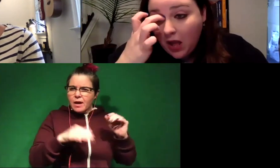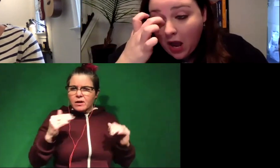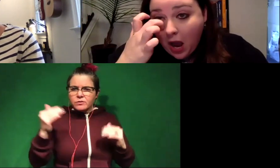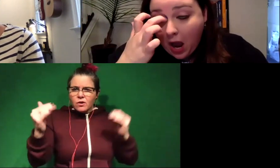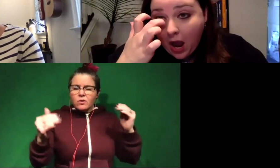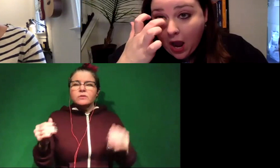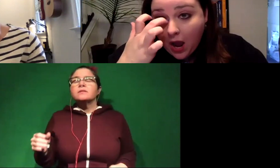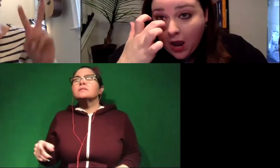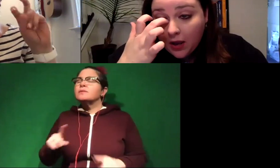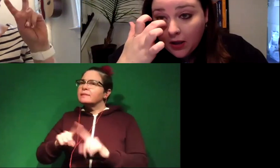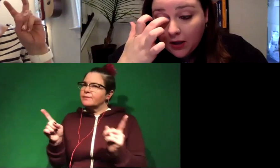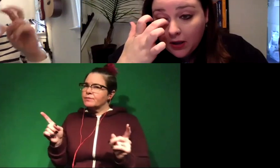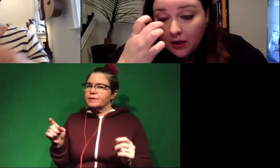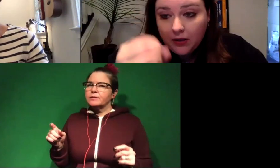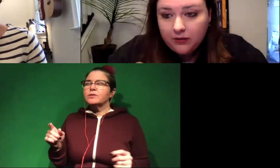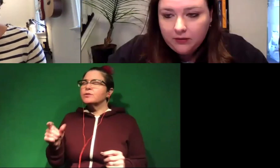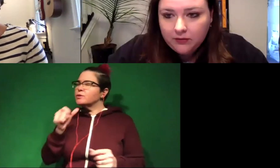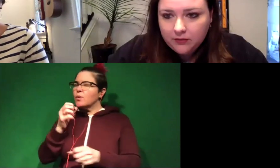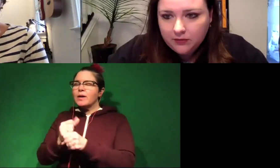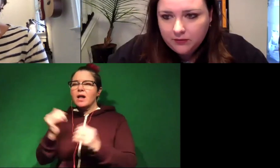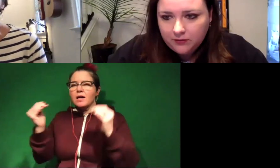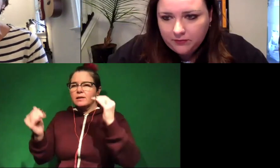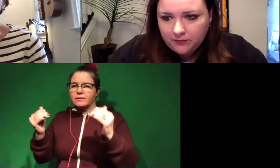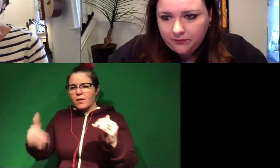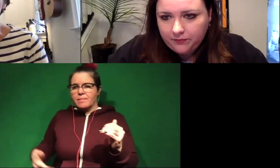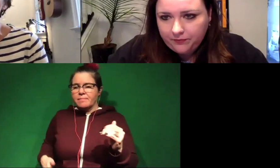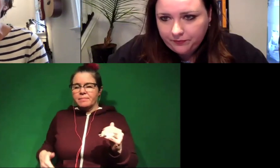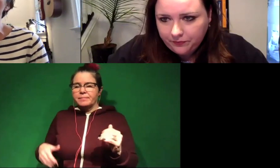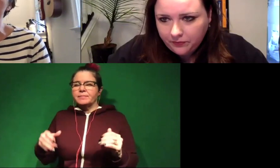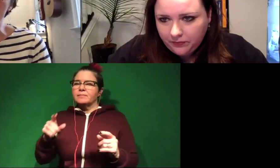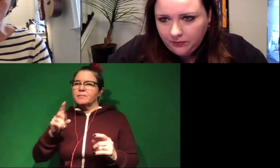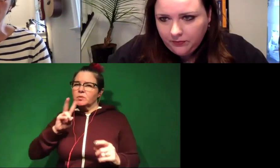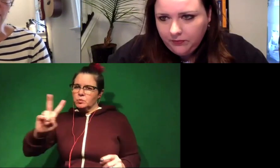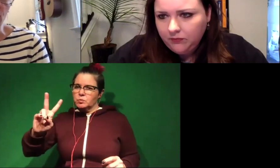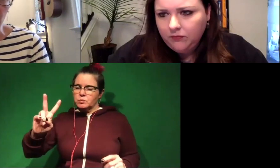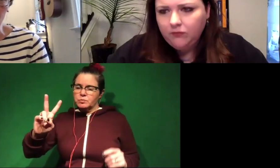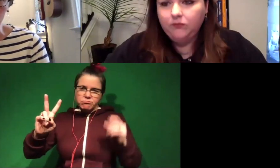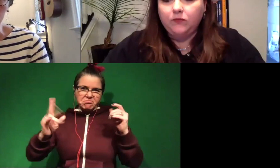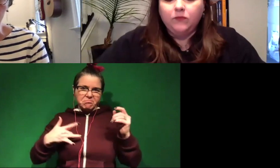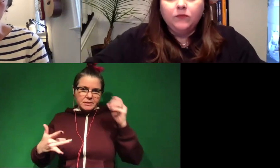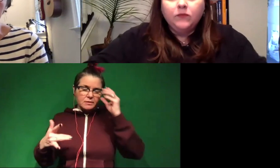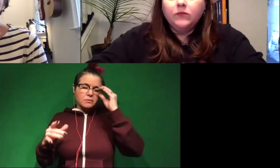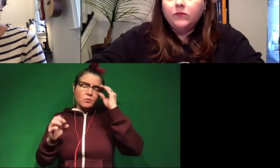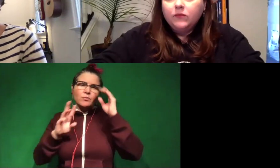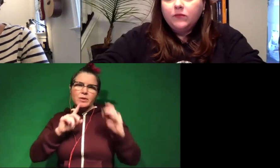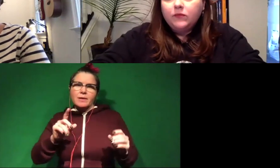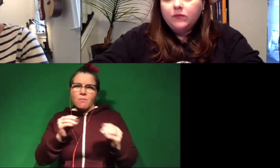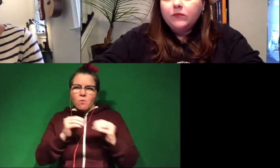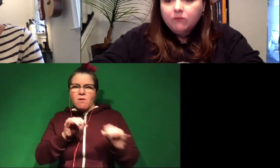people don't get their adult microbiota until starting by age 2, and usually more about age 7 or 8.